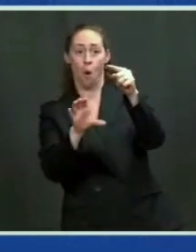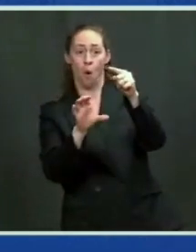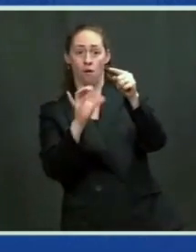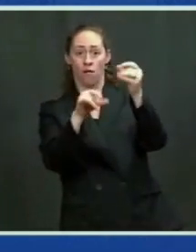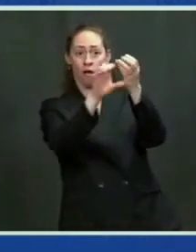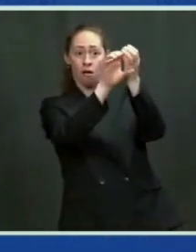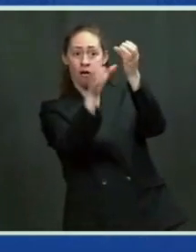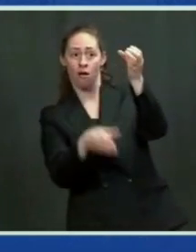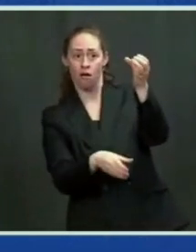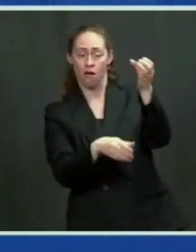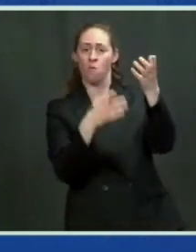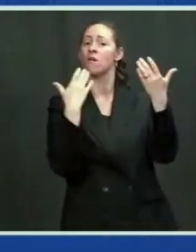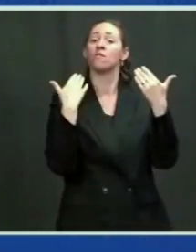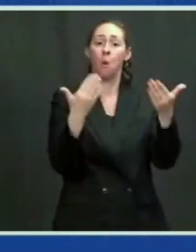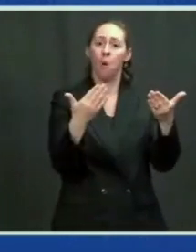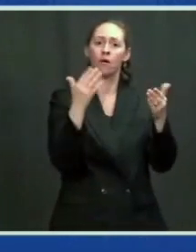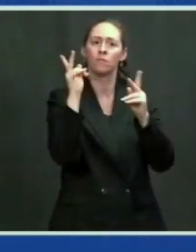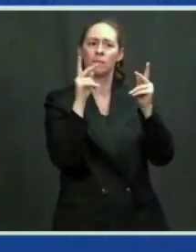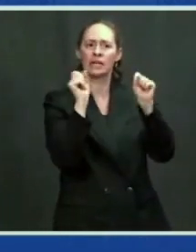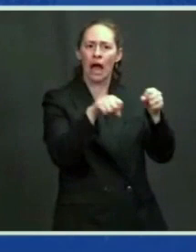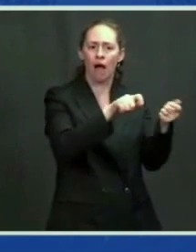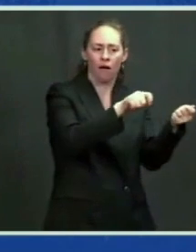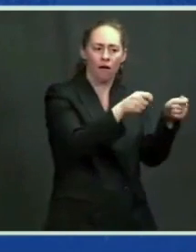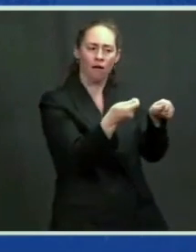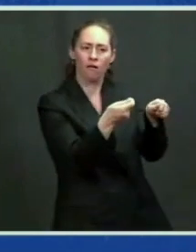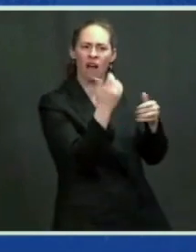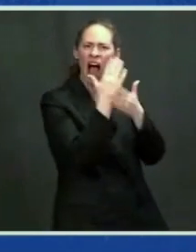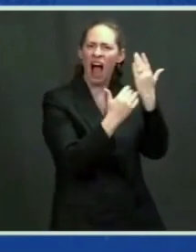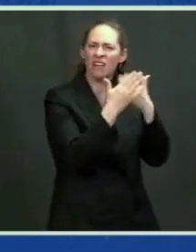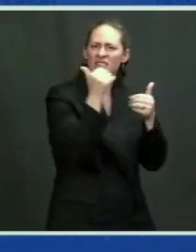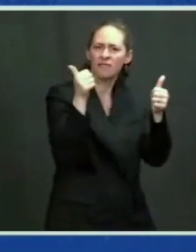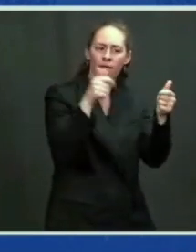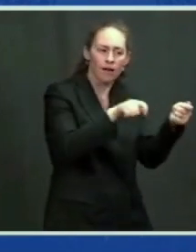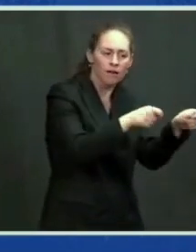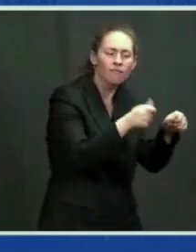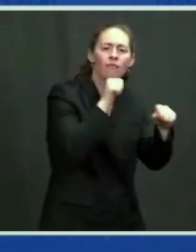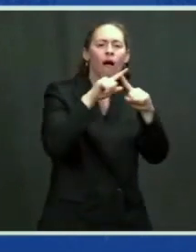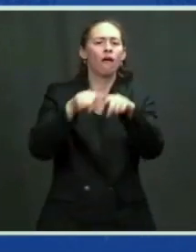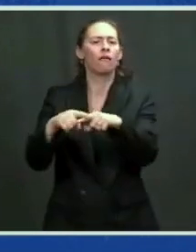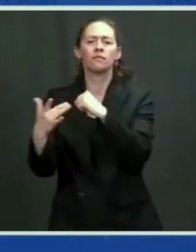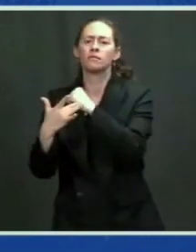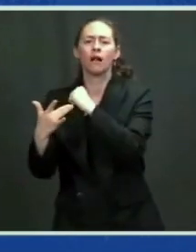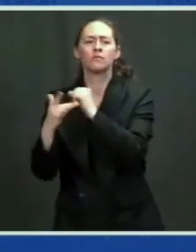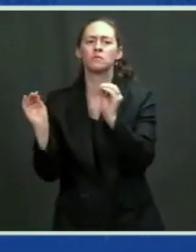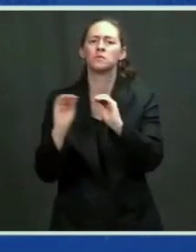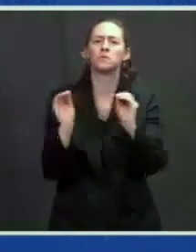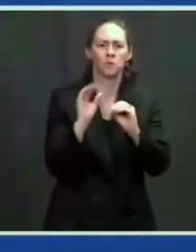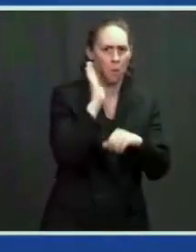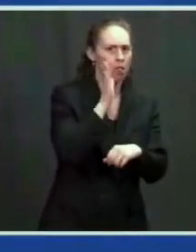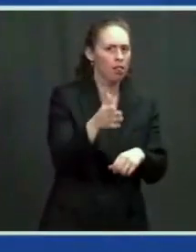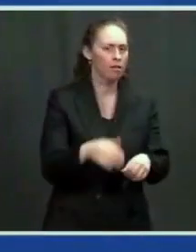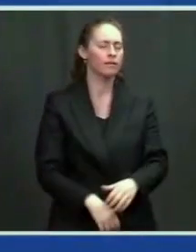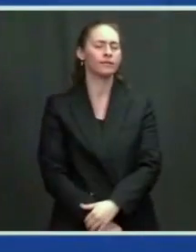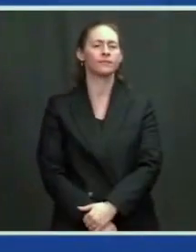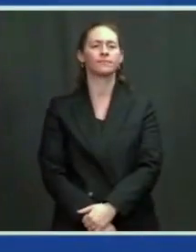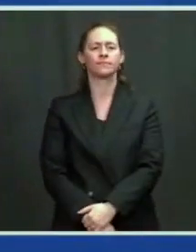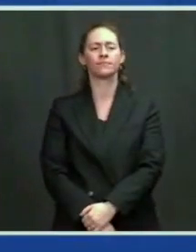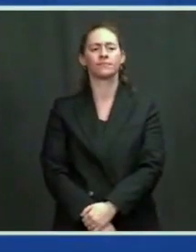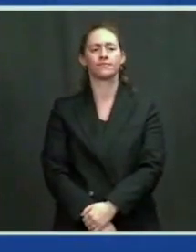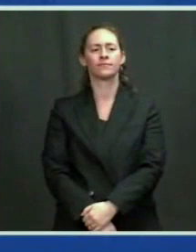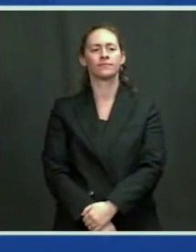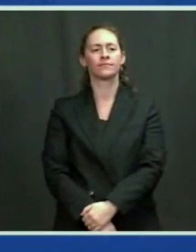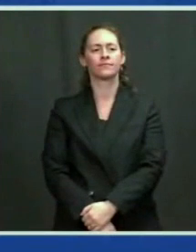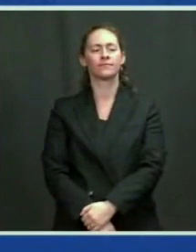emergency orders that lifts the hours restrictions and allowed states to lift weight